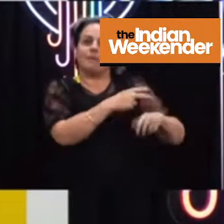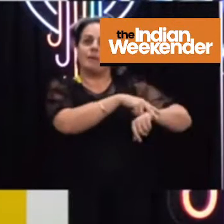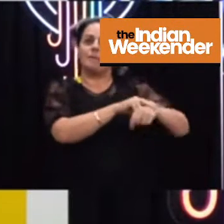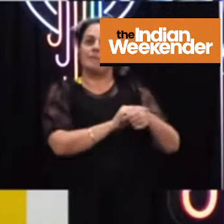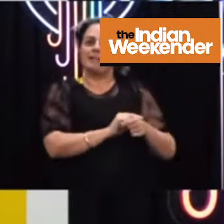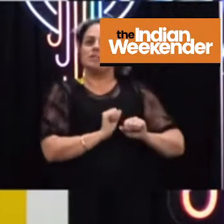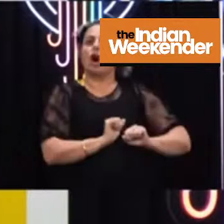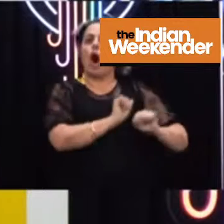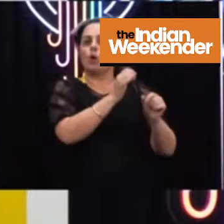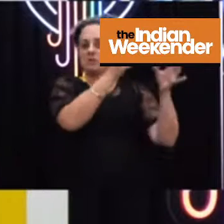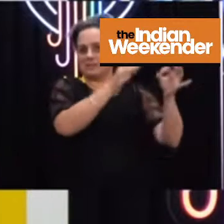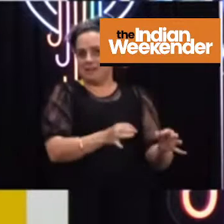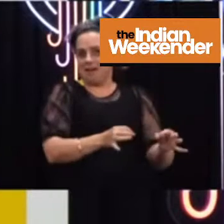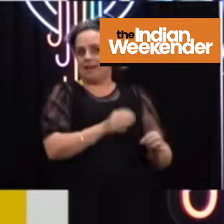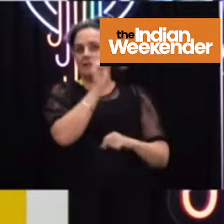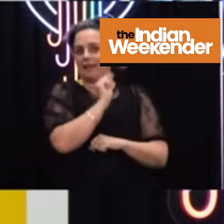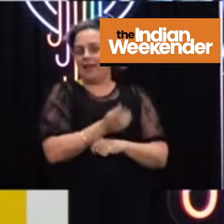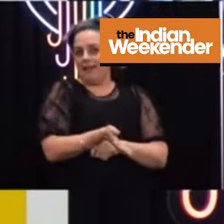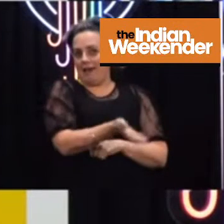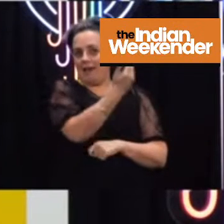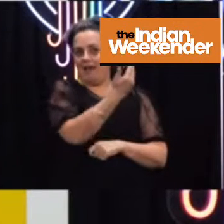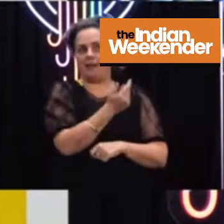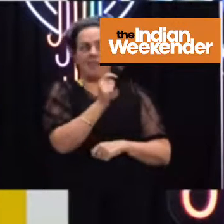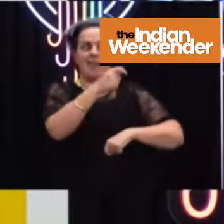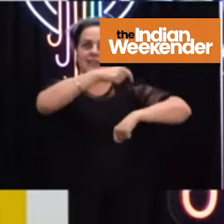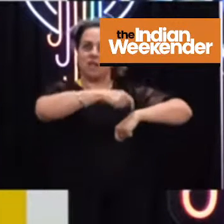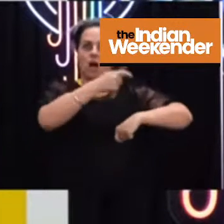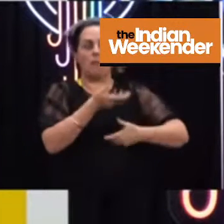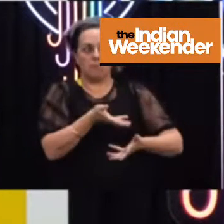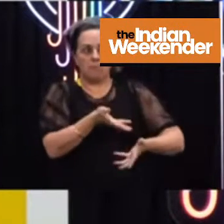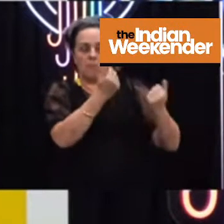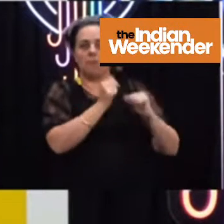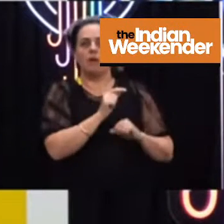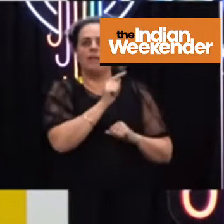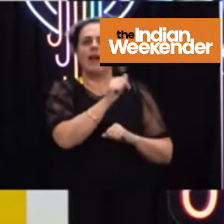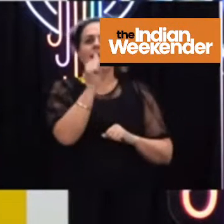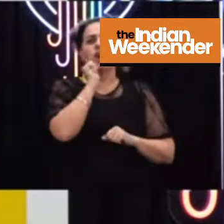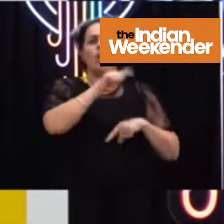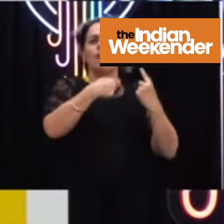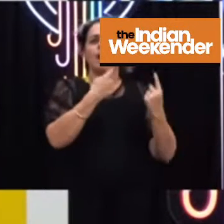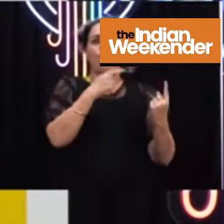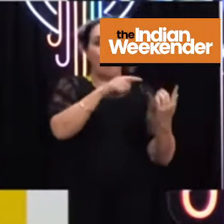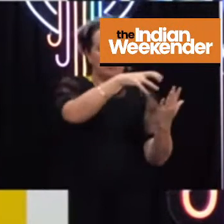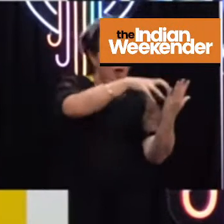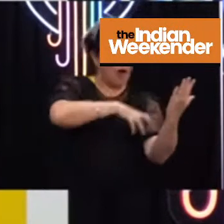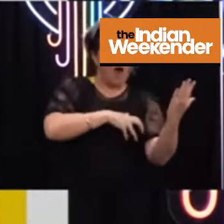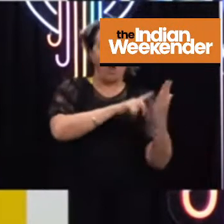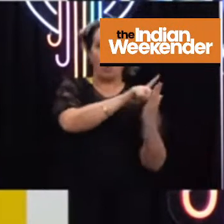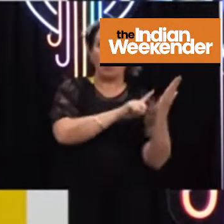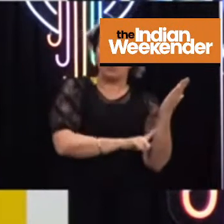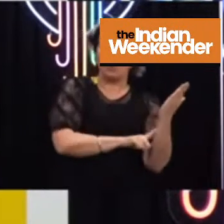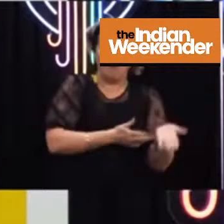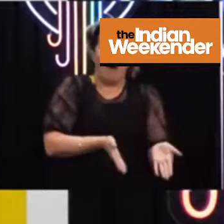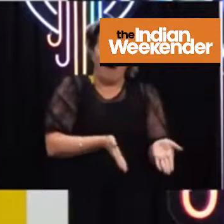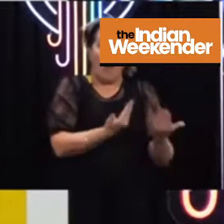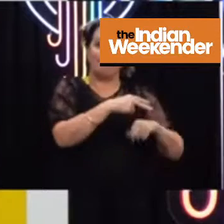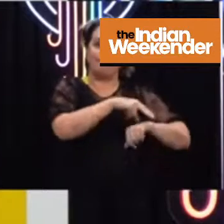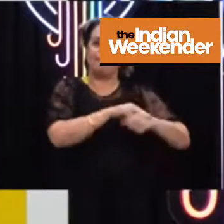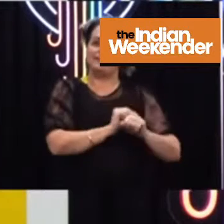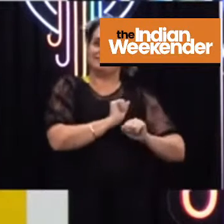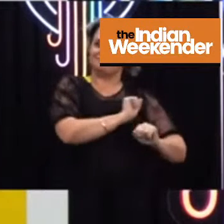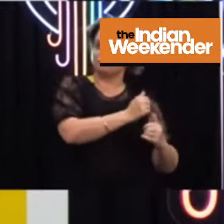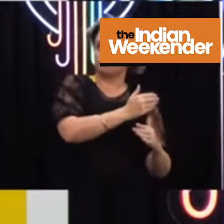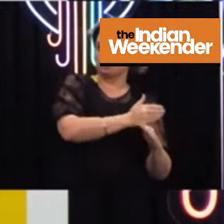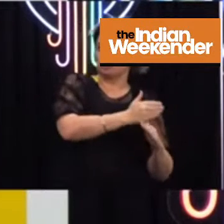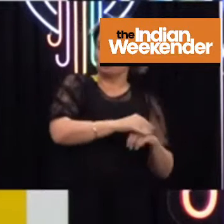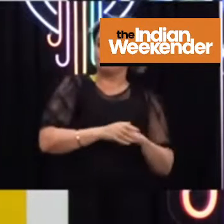make those decisions in the moment in time. They, of course, know the orders that they are able to enforce, and we leave it to them to do their job. Shouldn't